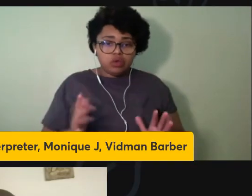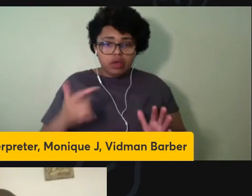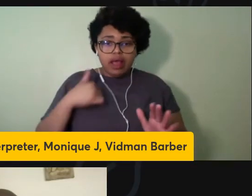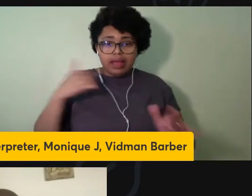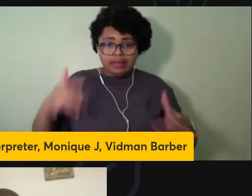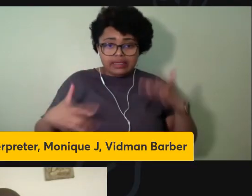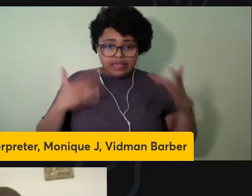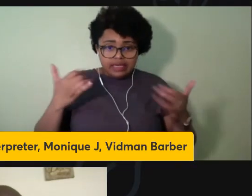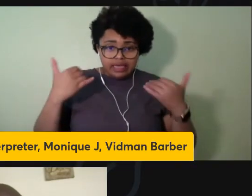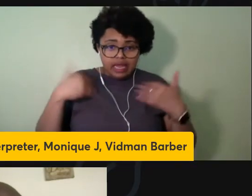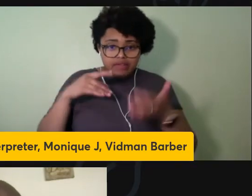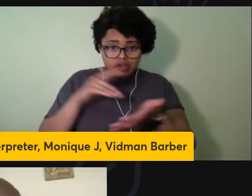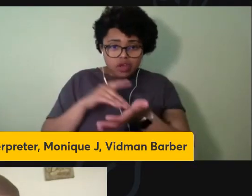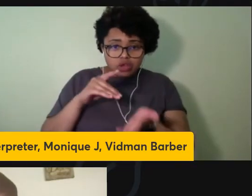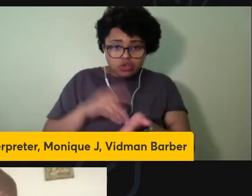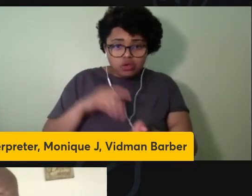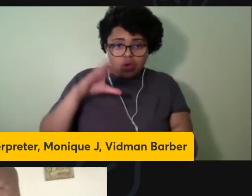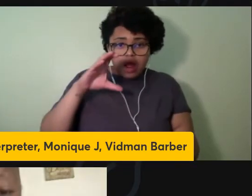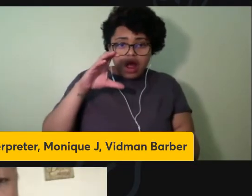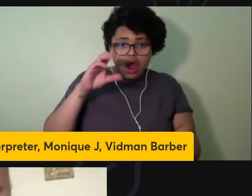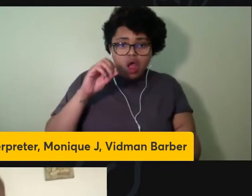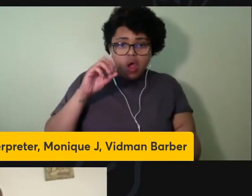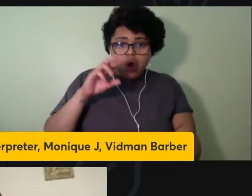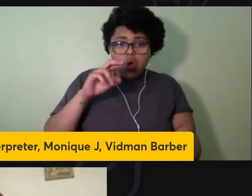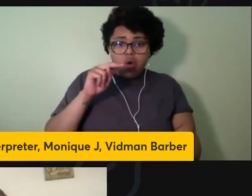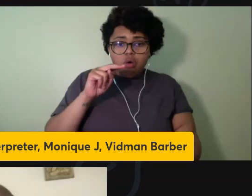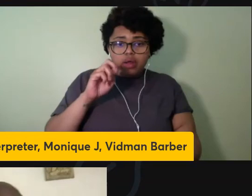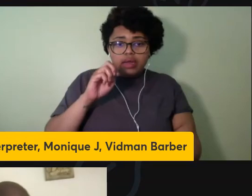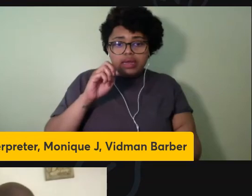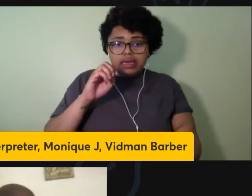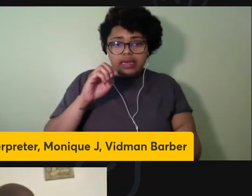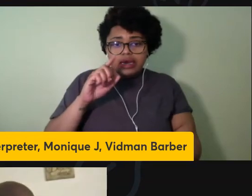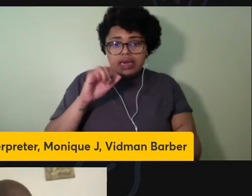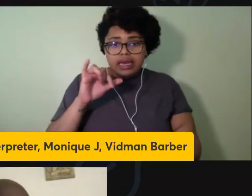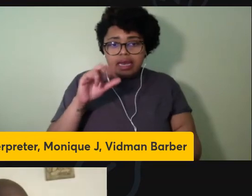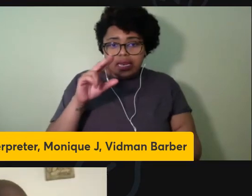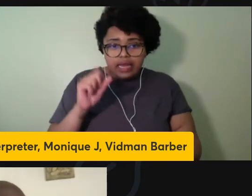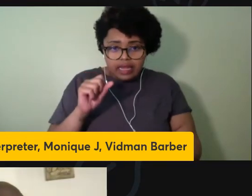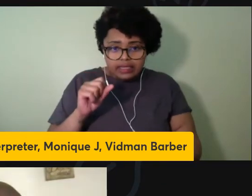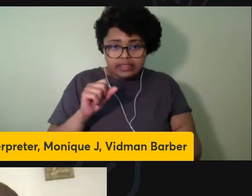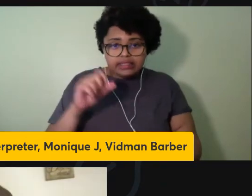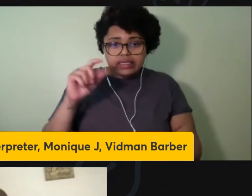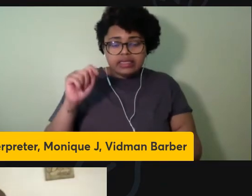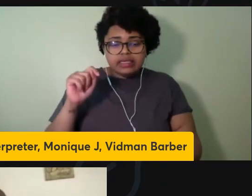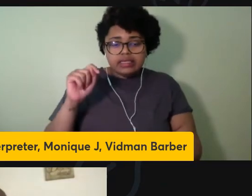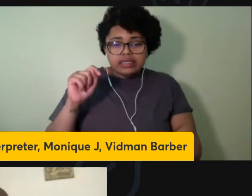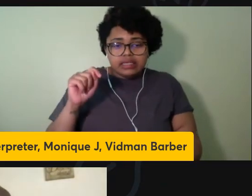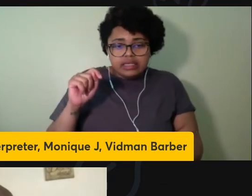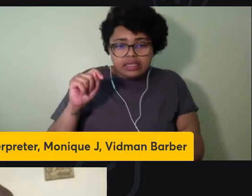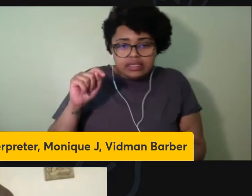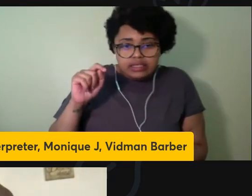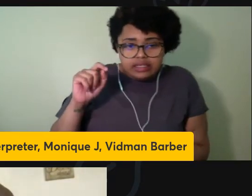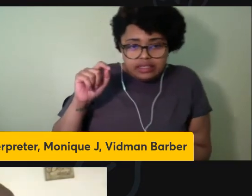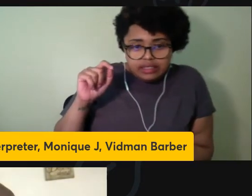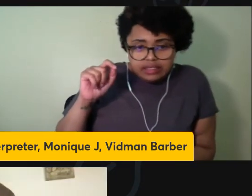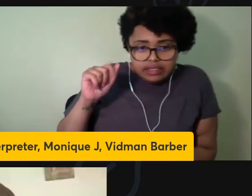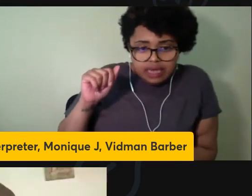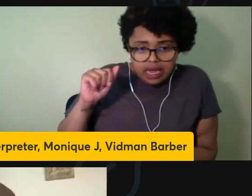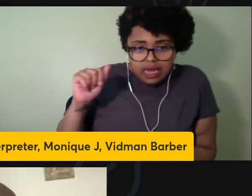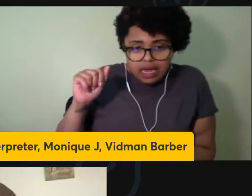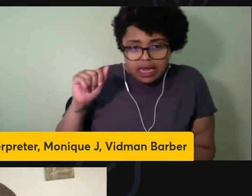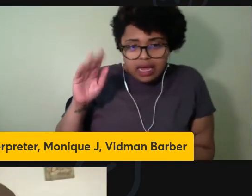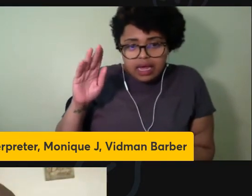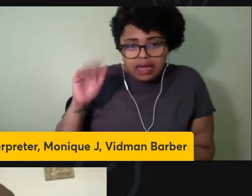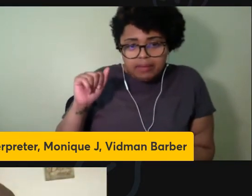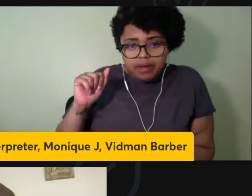have Dr. Cornelius Taabazuing joining us today. And Dr. Taabazuing